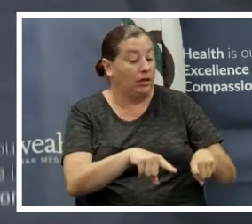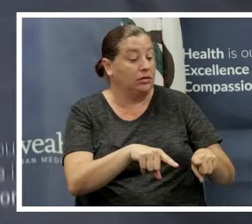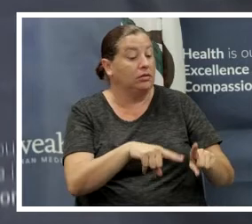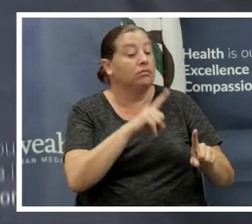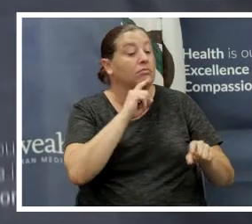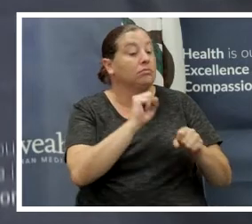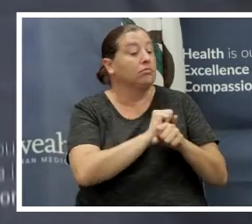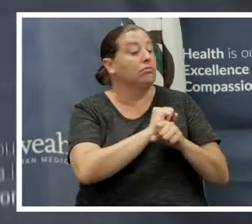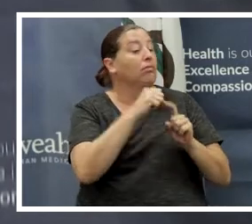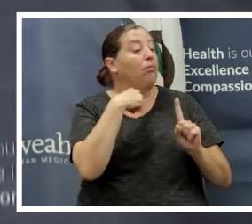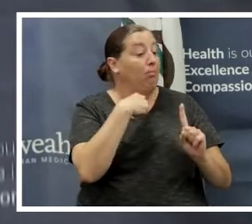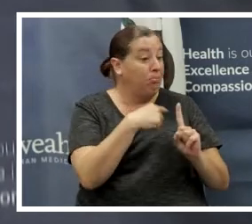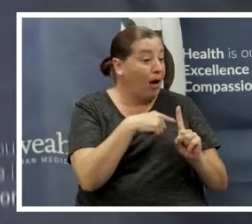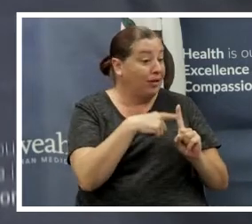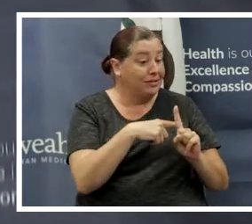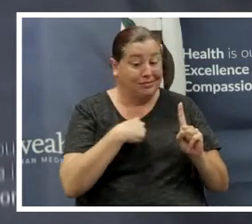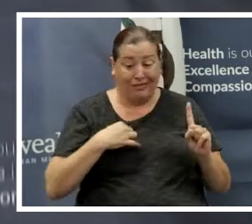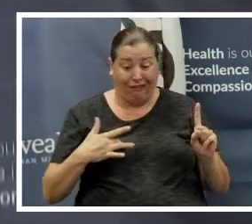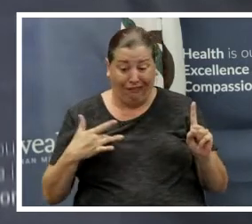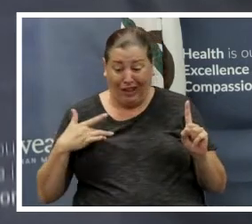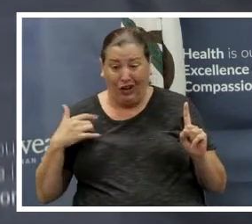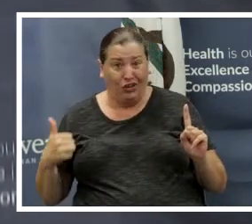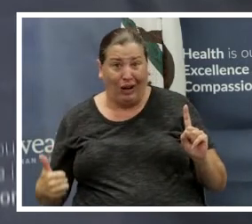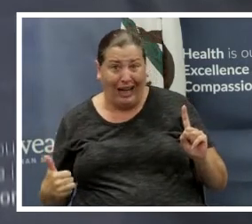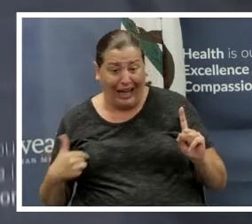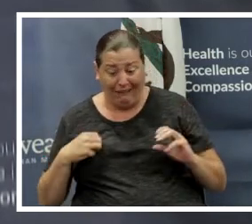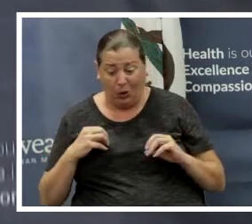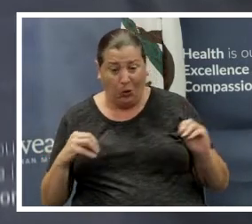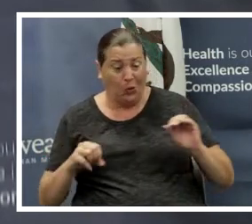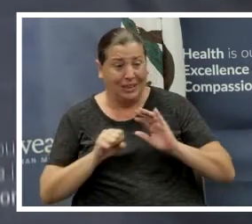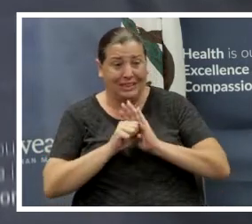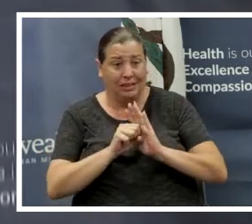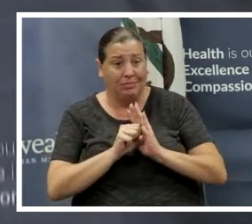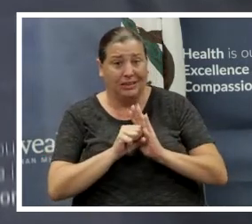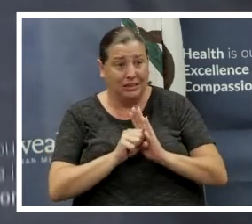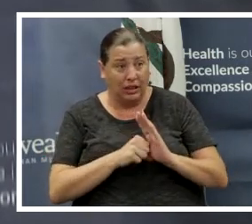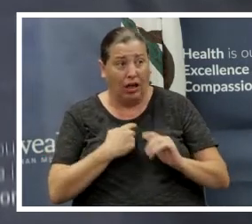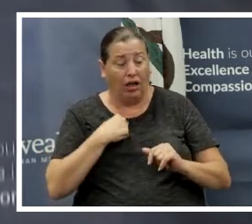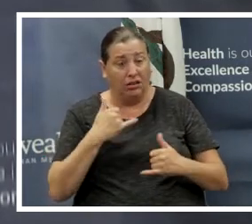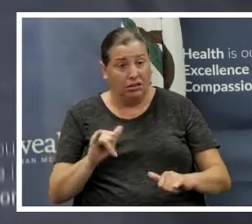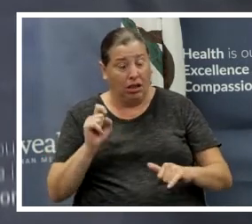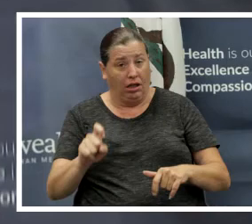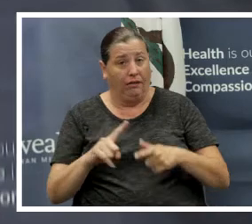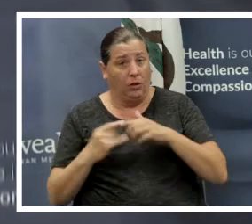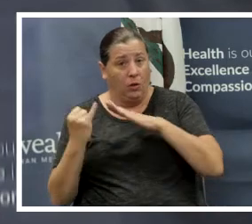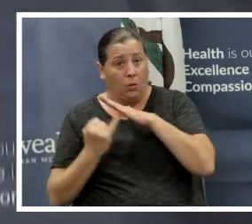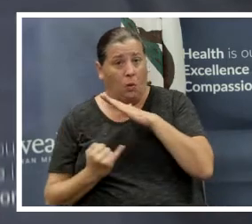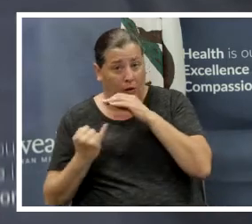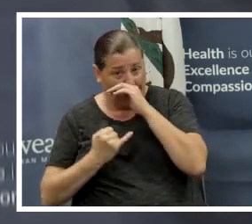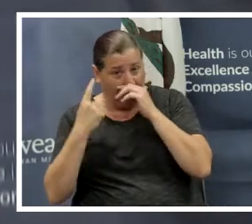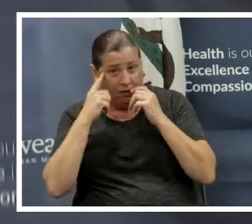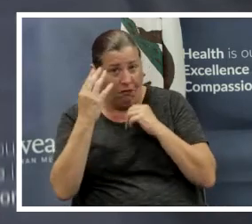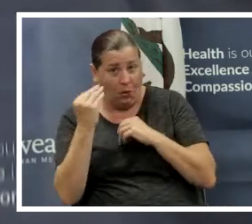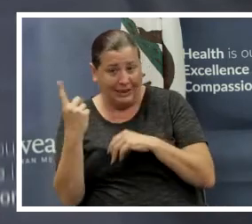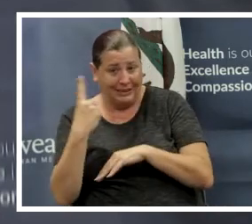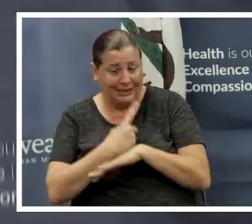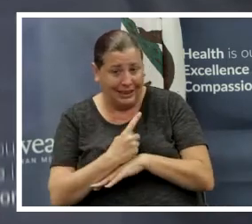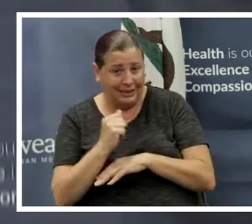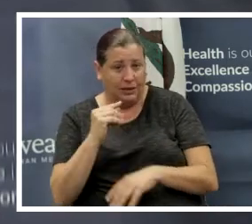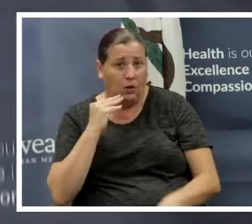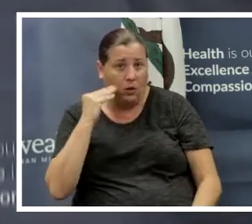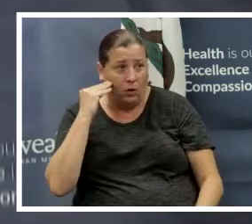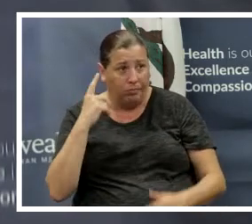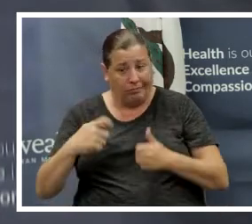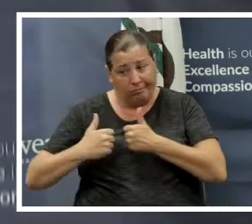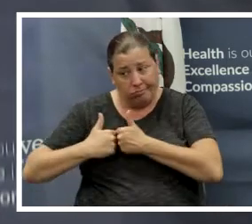even if I feel great, I don't have symptoms, that I'm gonna be quarantined for 14 days at home. I might be separated from